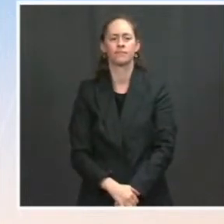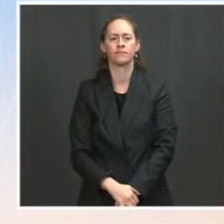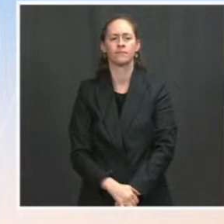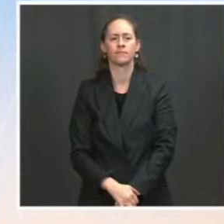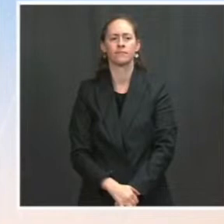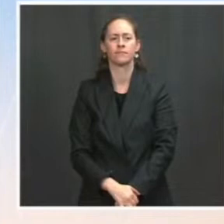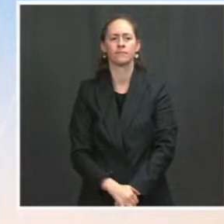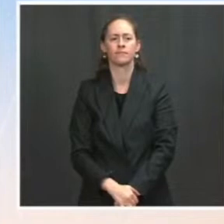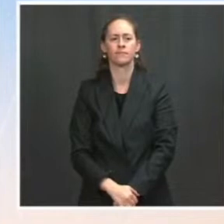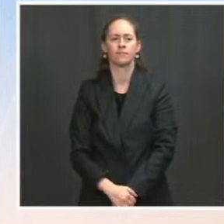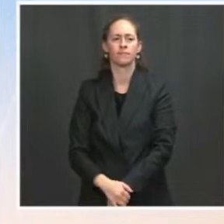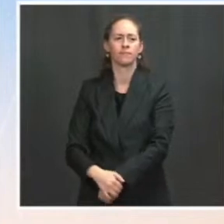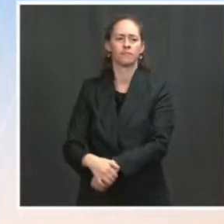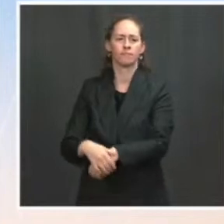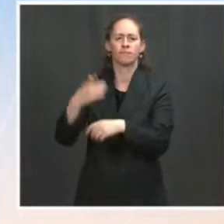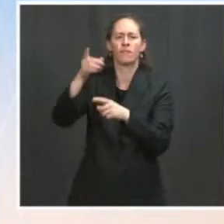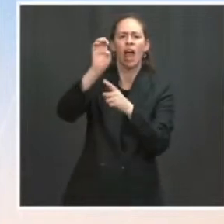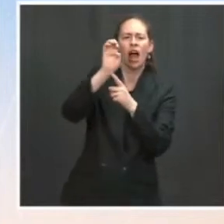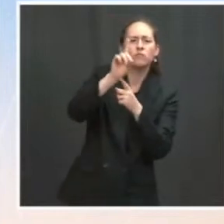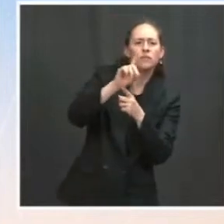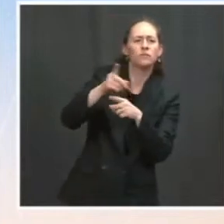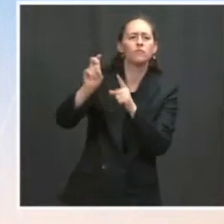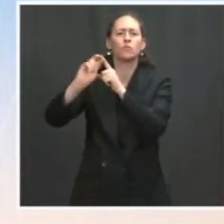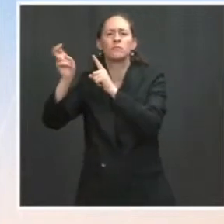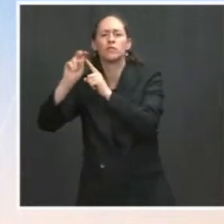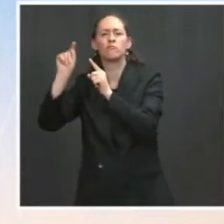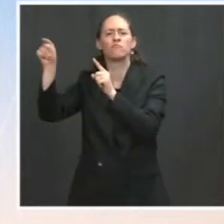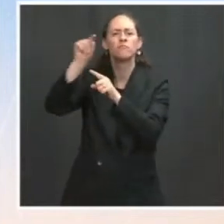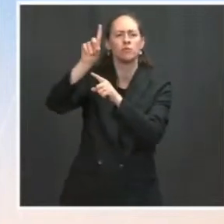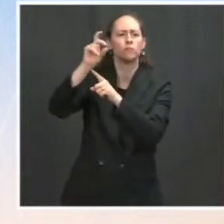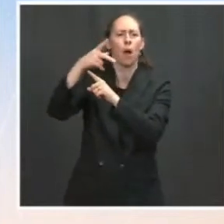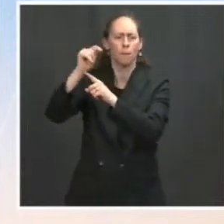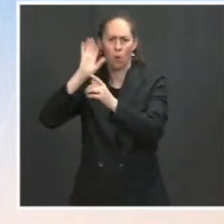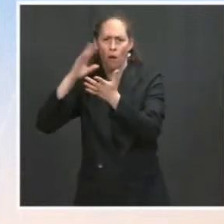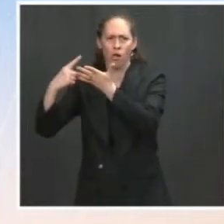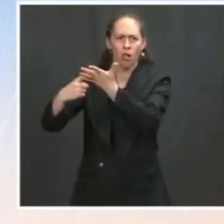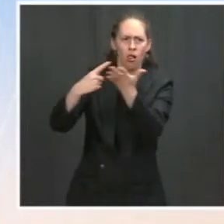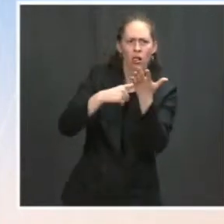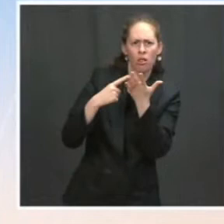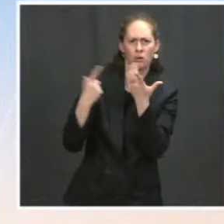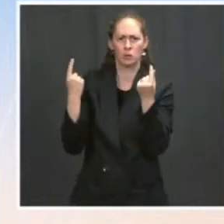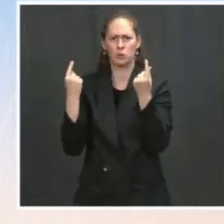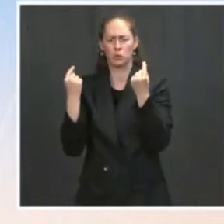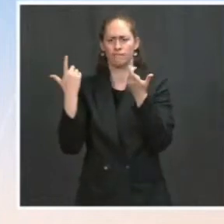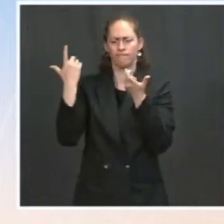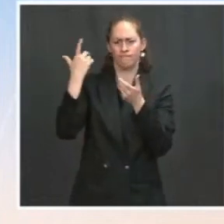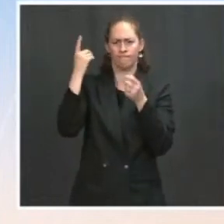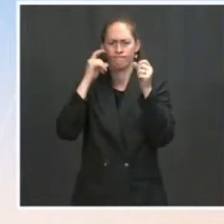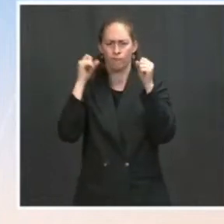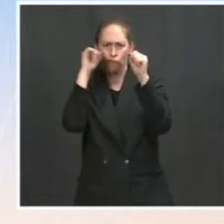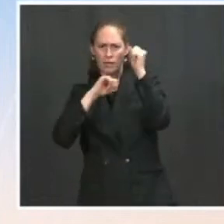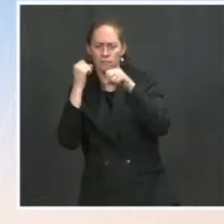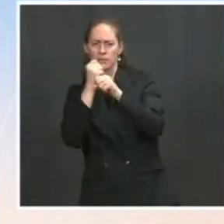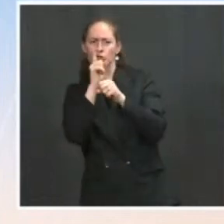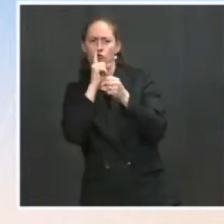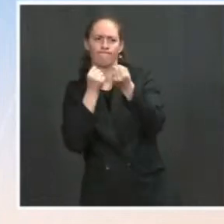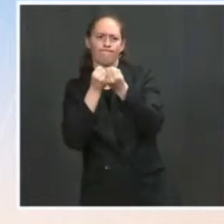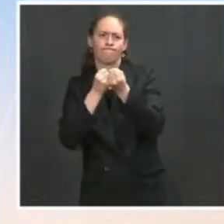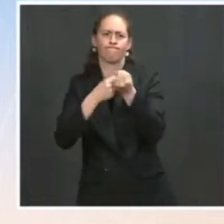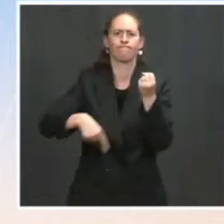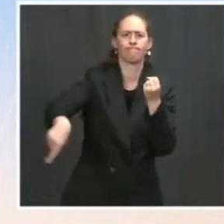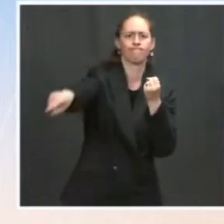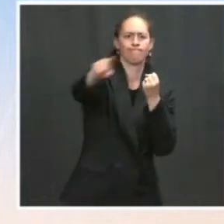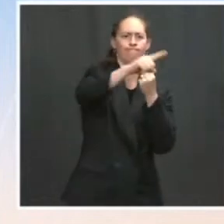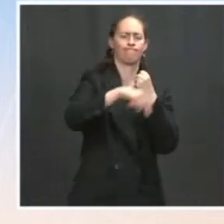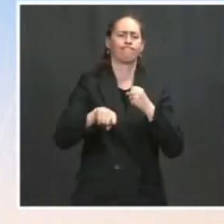Analysis Centers, or ISACs. And the Department of Energy will be holding additional calls with critical infrastructure sector owners, as